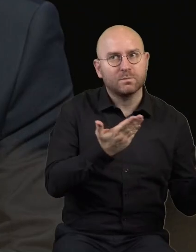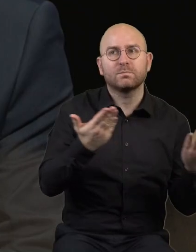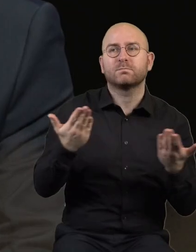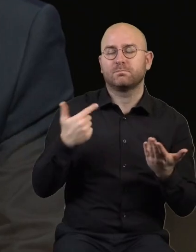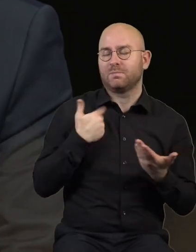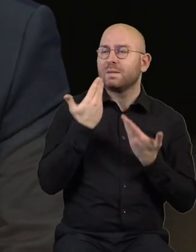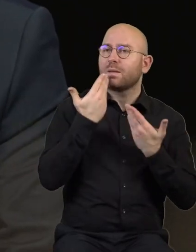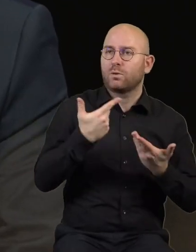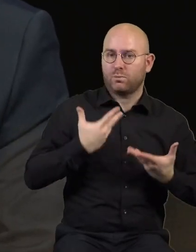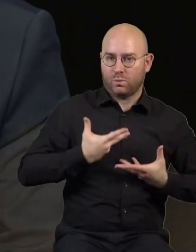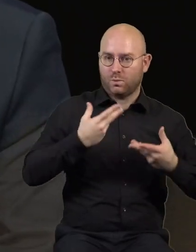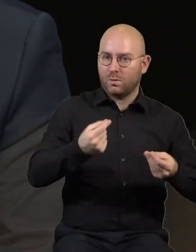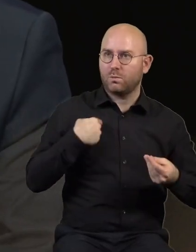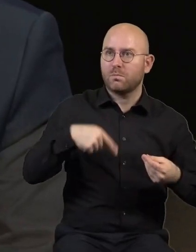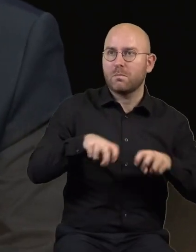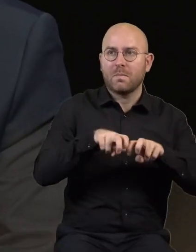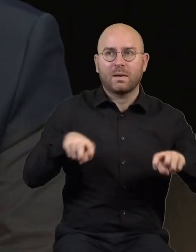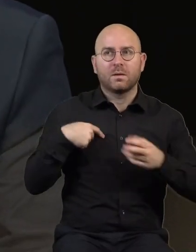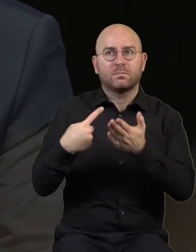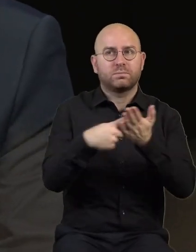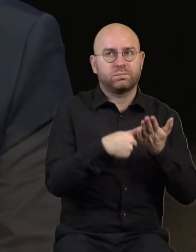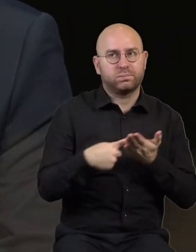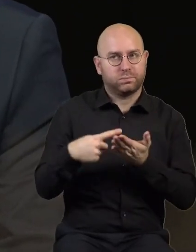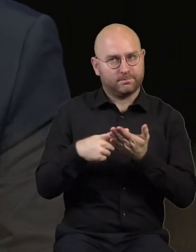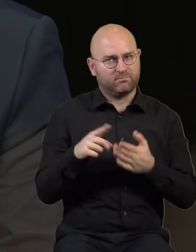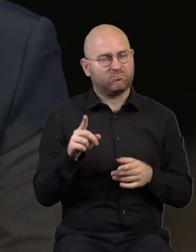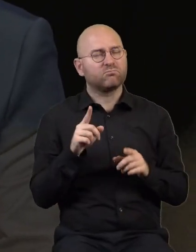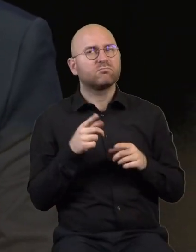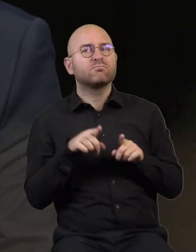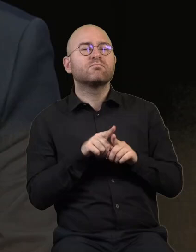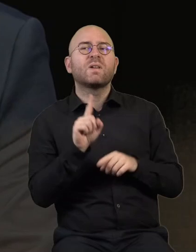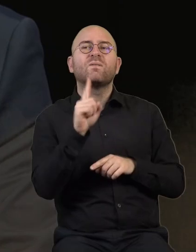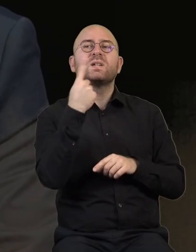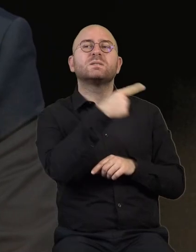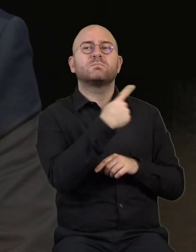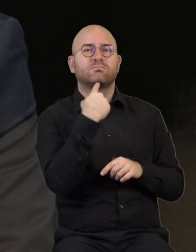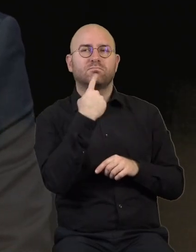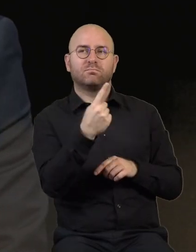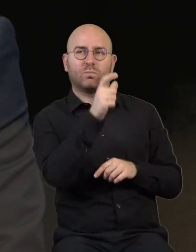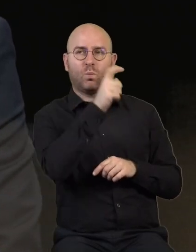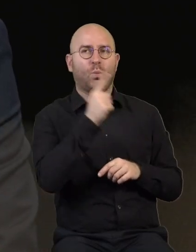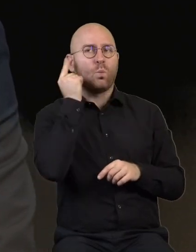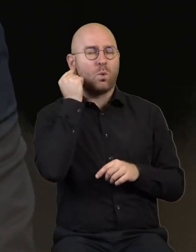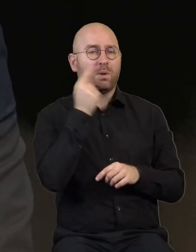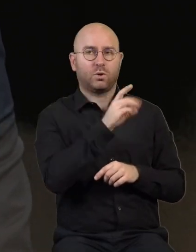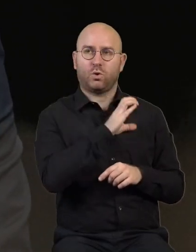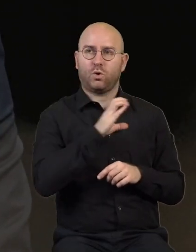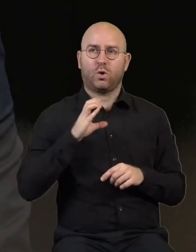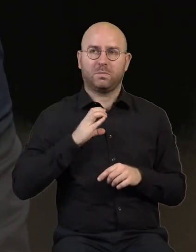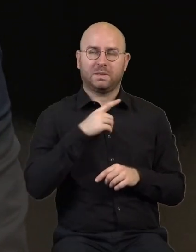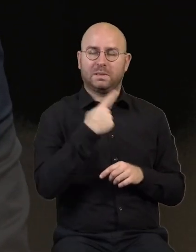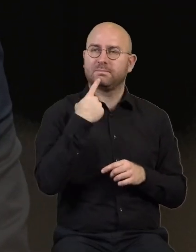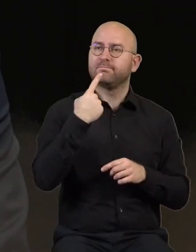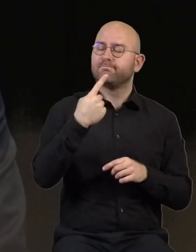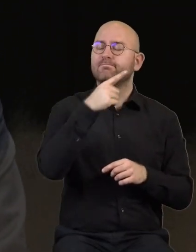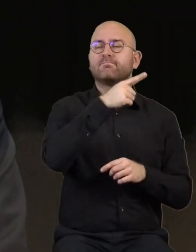of our panel, European Commission and first of all, cohesion policy should respond